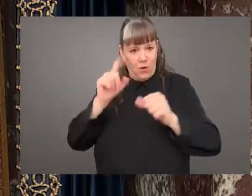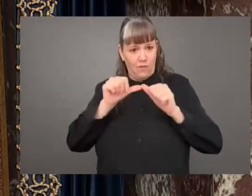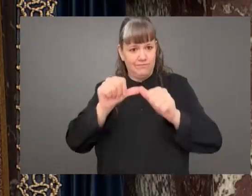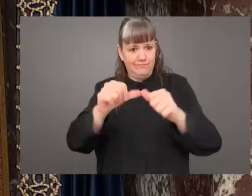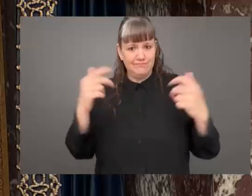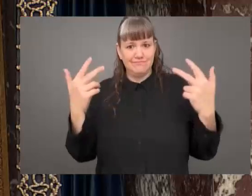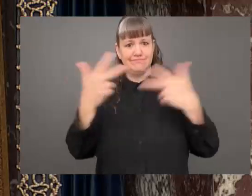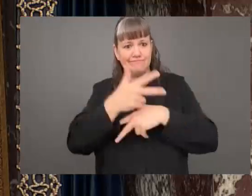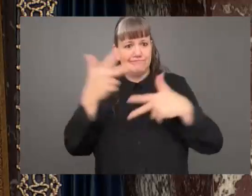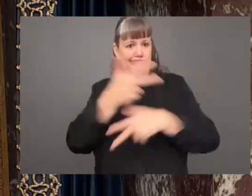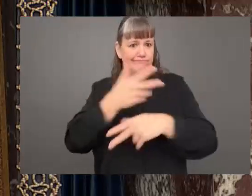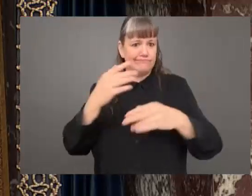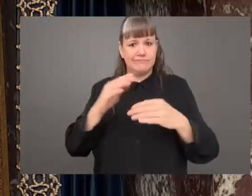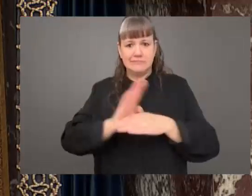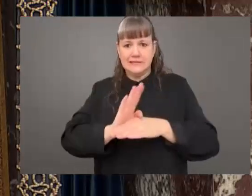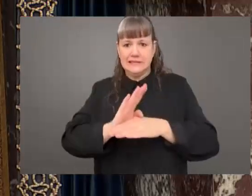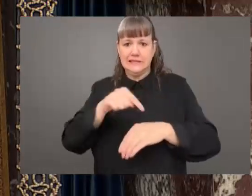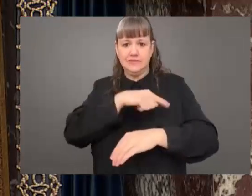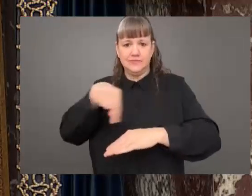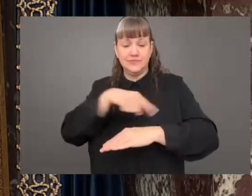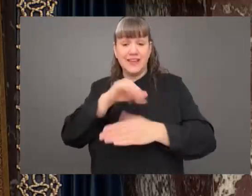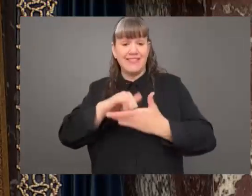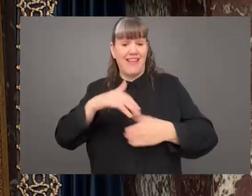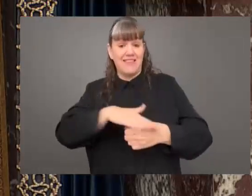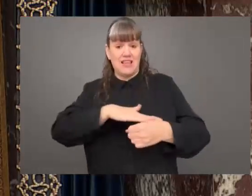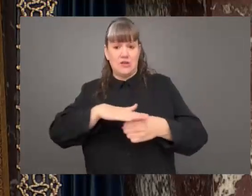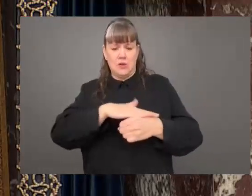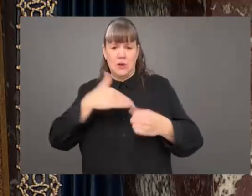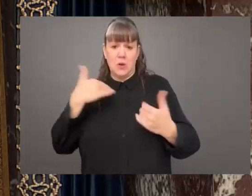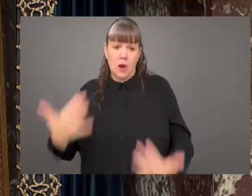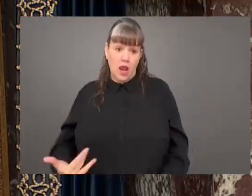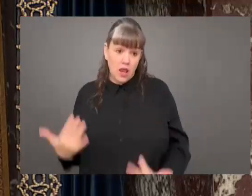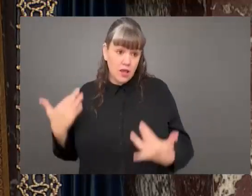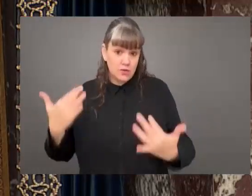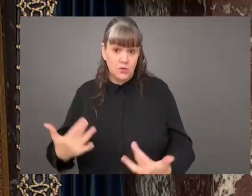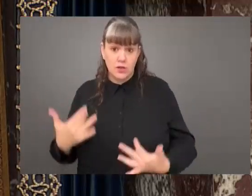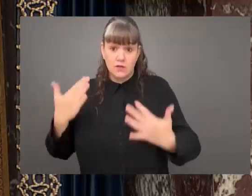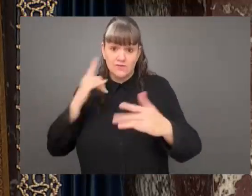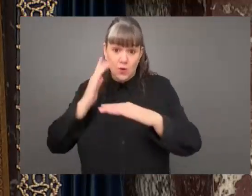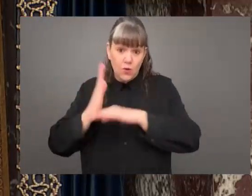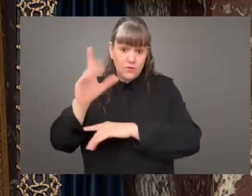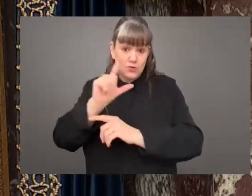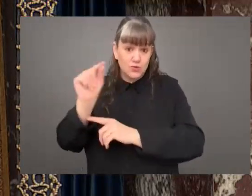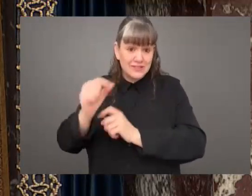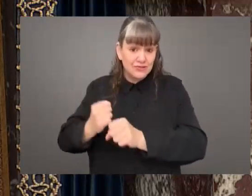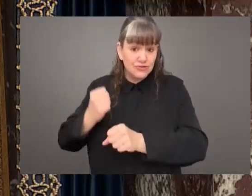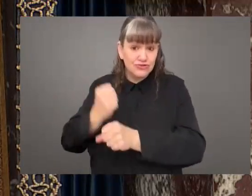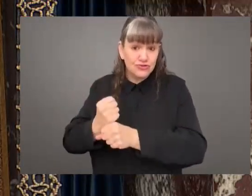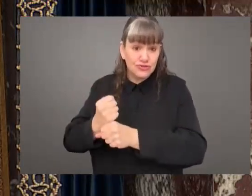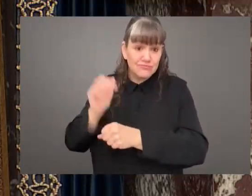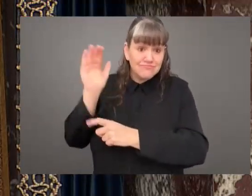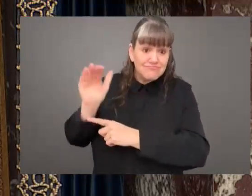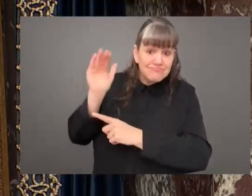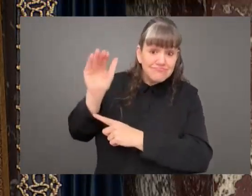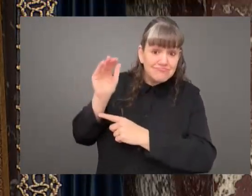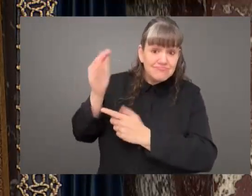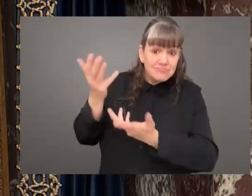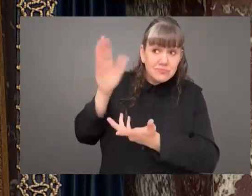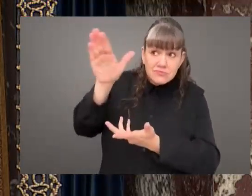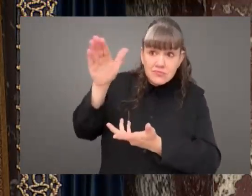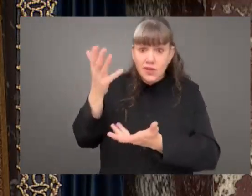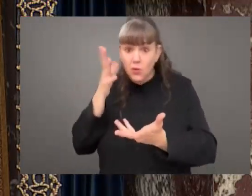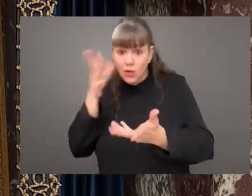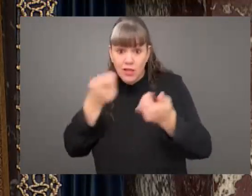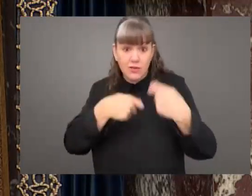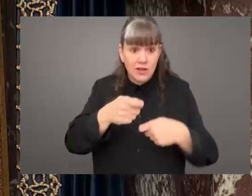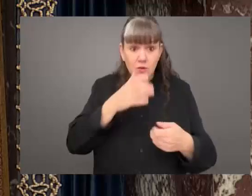20 years, and still we have holes in the bridge decking over and over and over. The bridge has been fixed